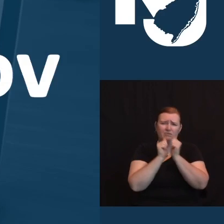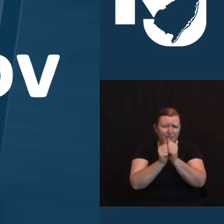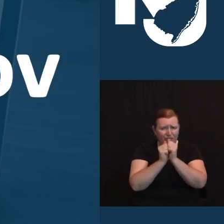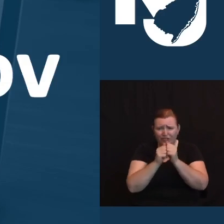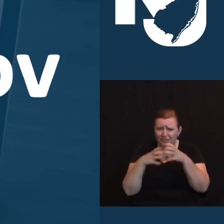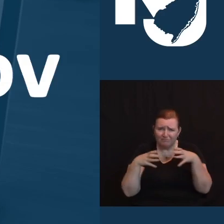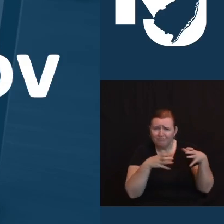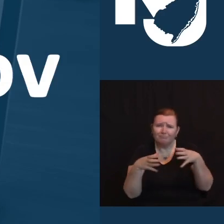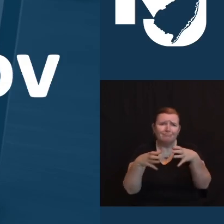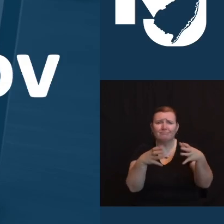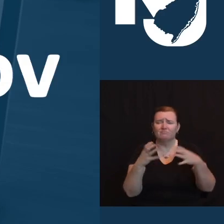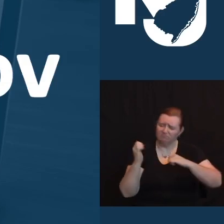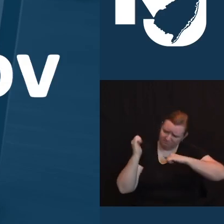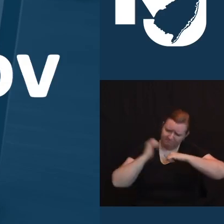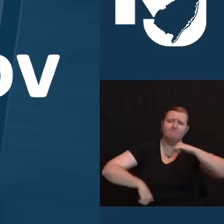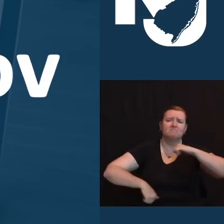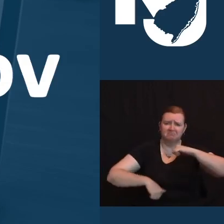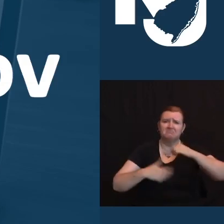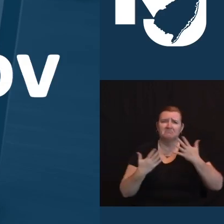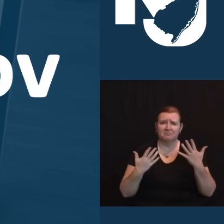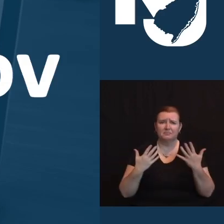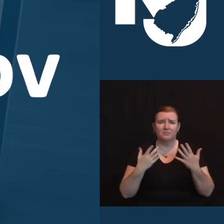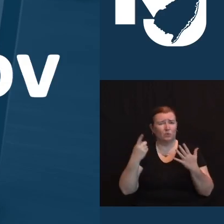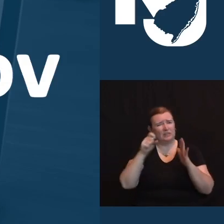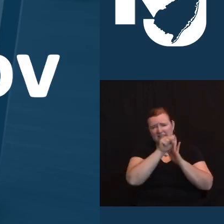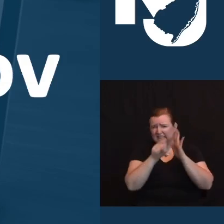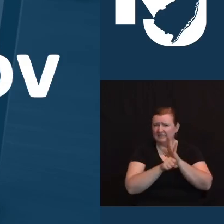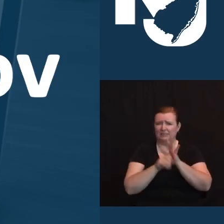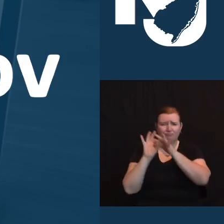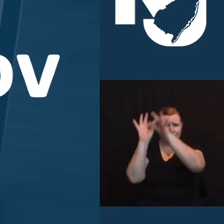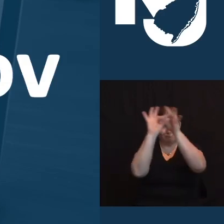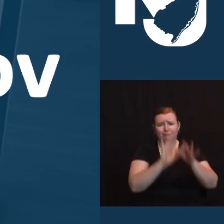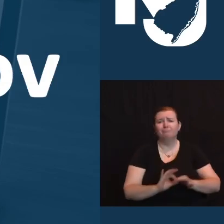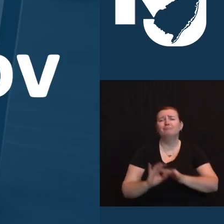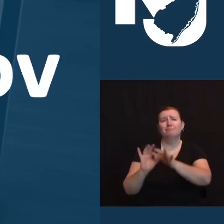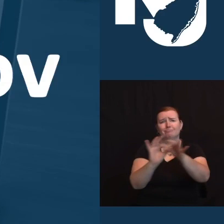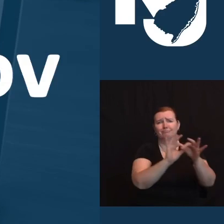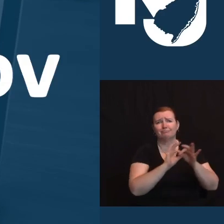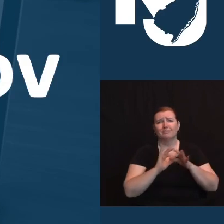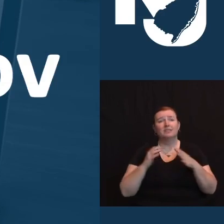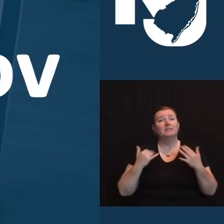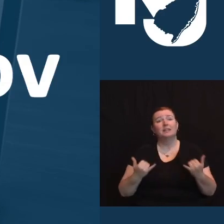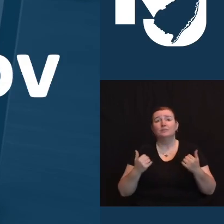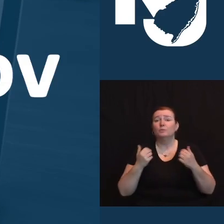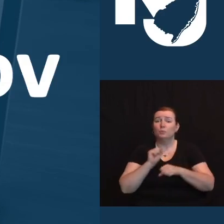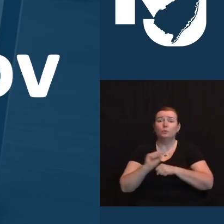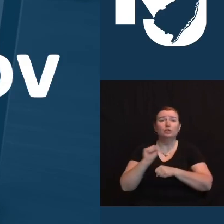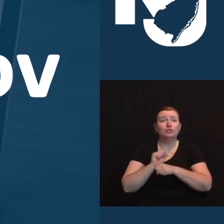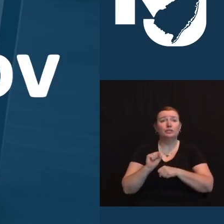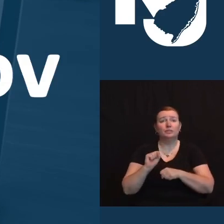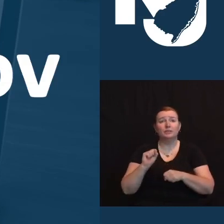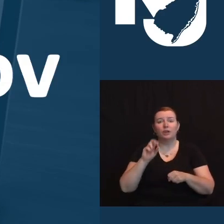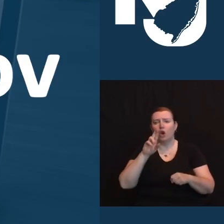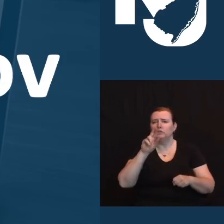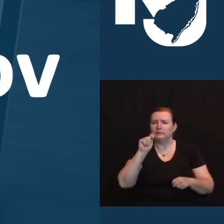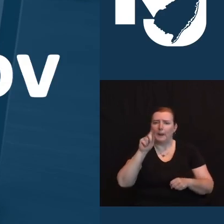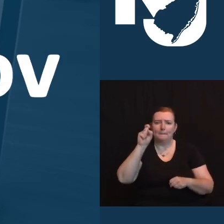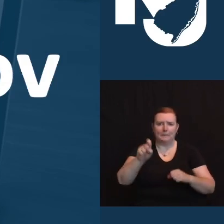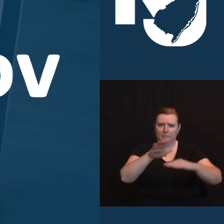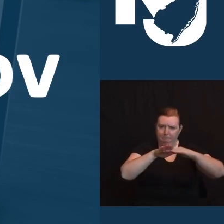resilient as a state. But first, we have immediate work to do to lower the rate of transmission and reverse the